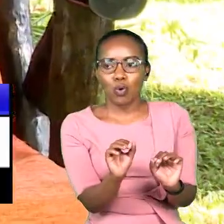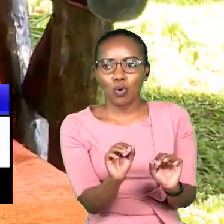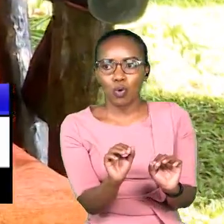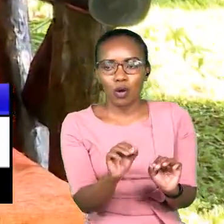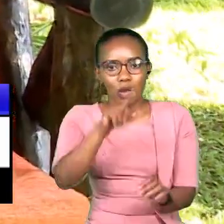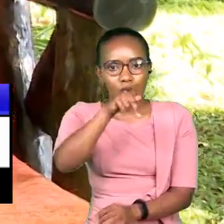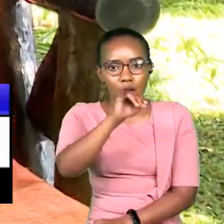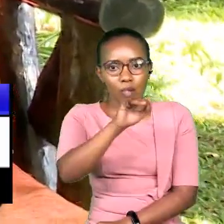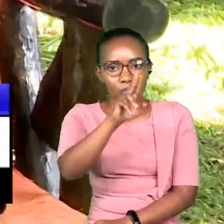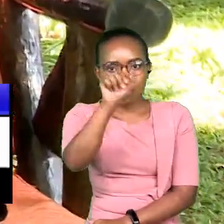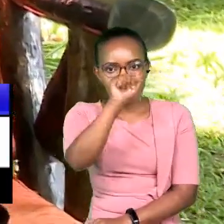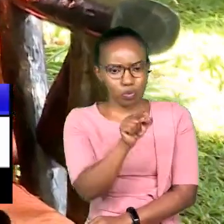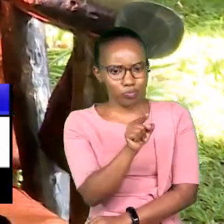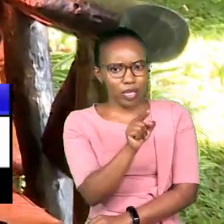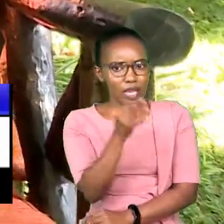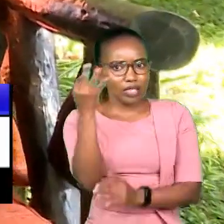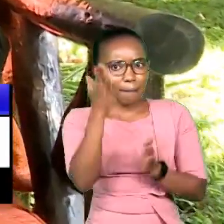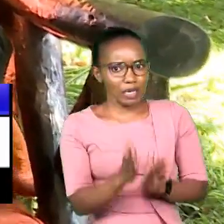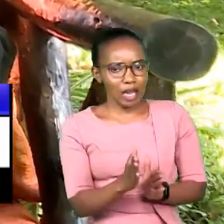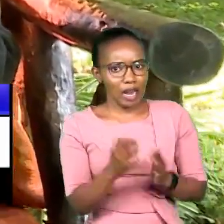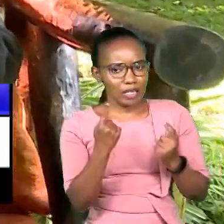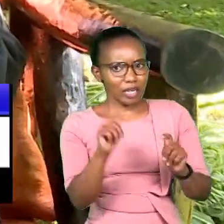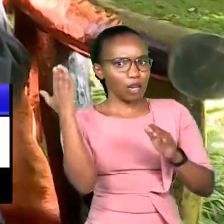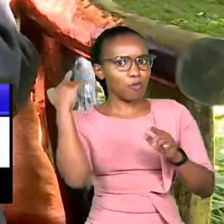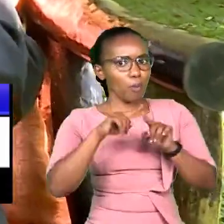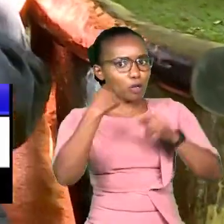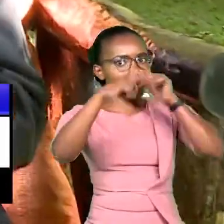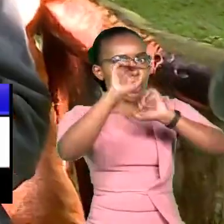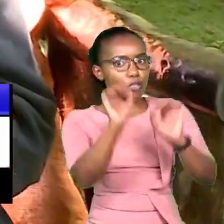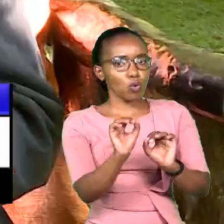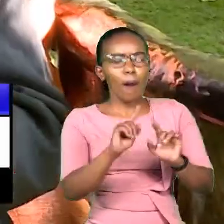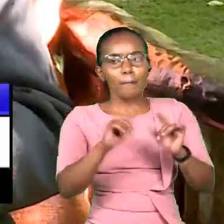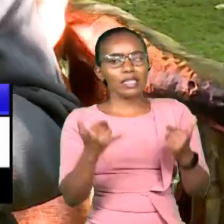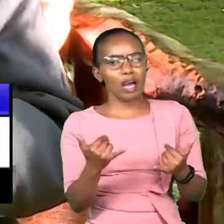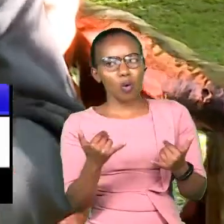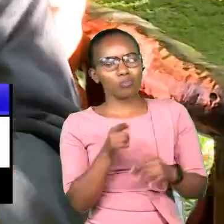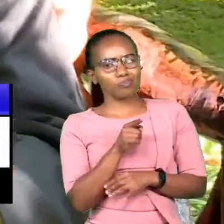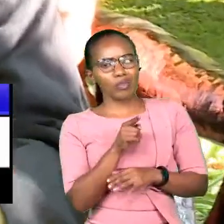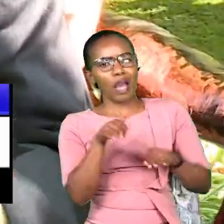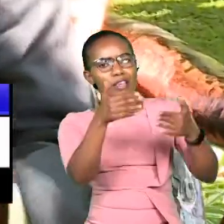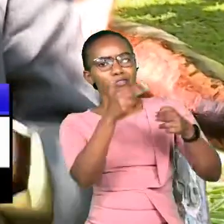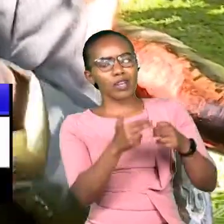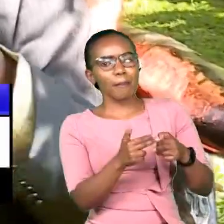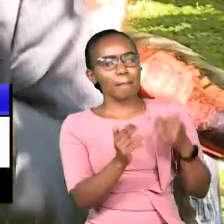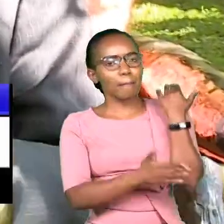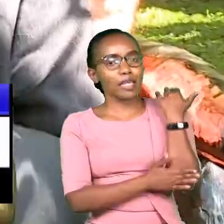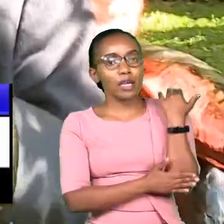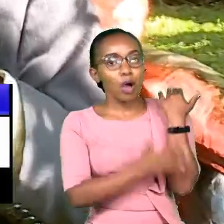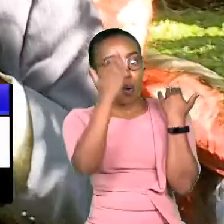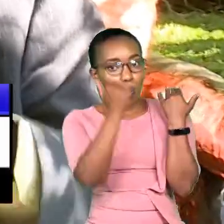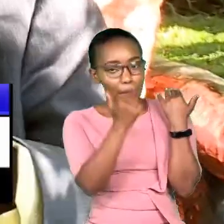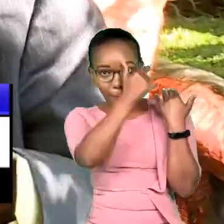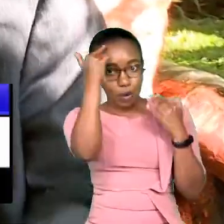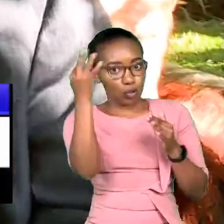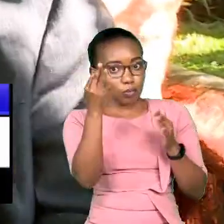Pius Muiru a very bad name, which bad name should be given to them, actually, because Pius